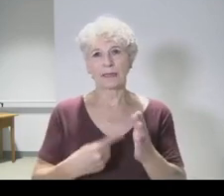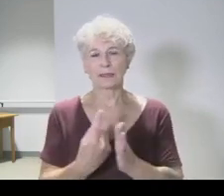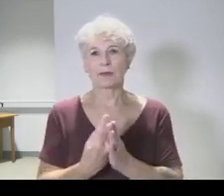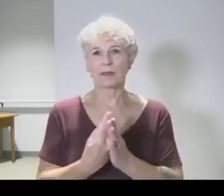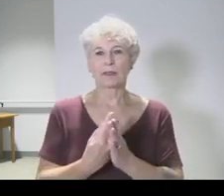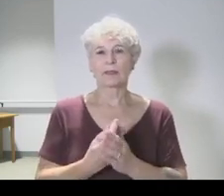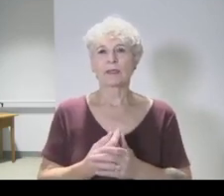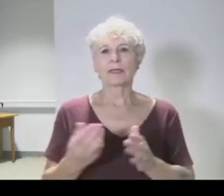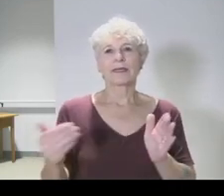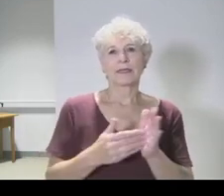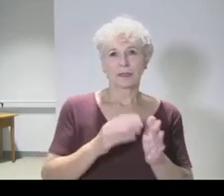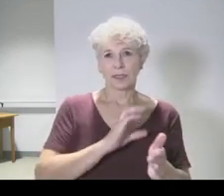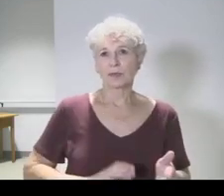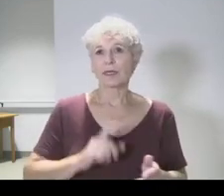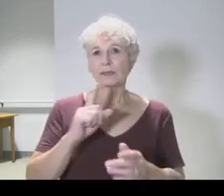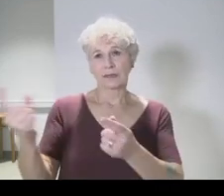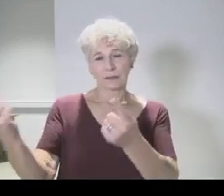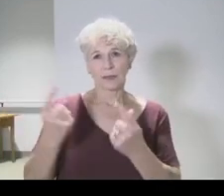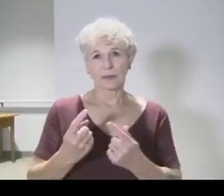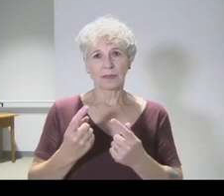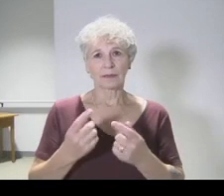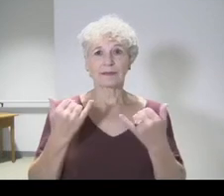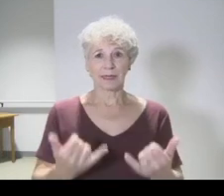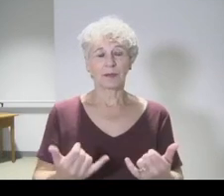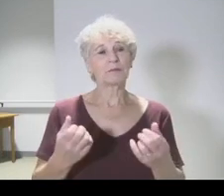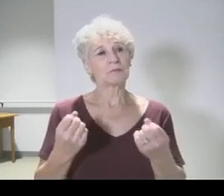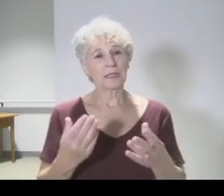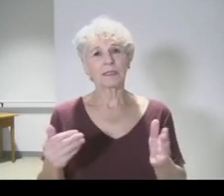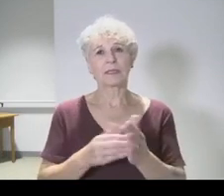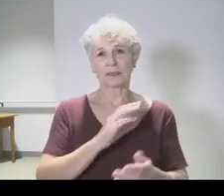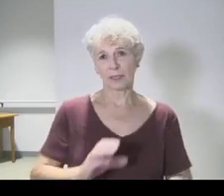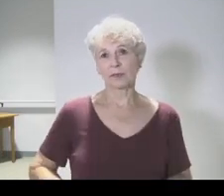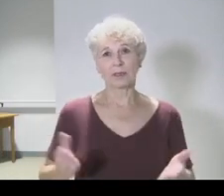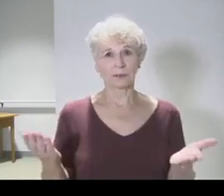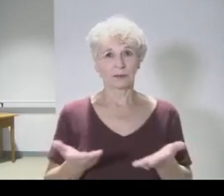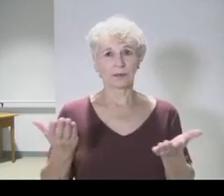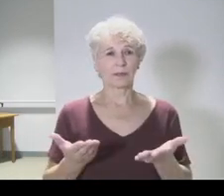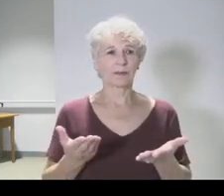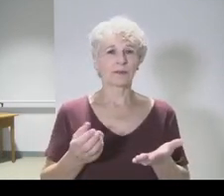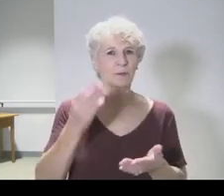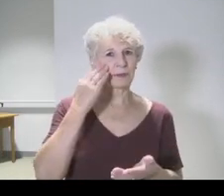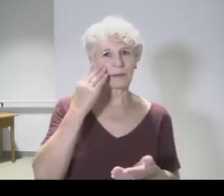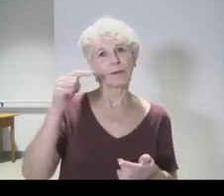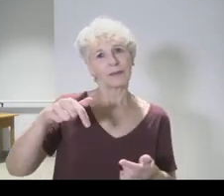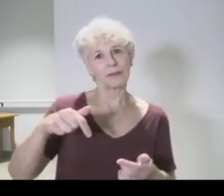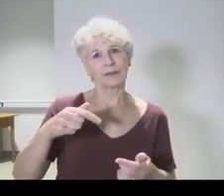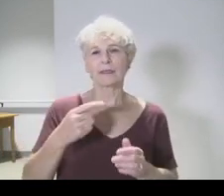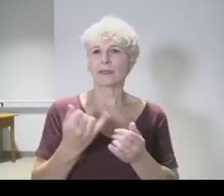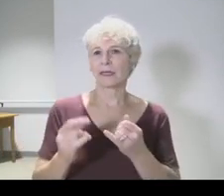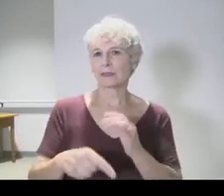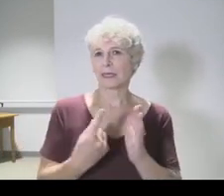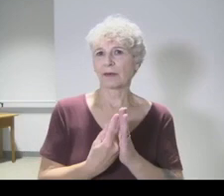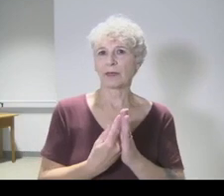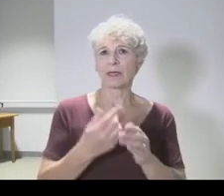heard that Antichrist is coming, so now many antichrists have come. Therefore, we know that it is the last hour. They